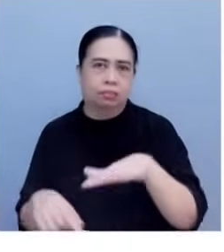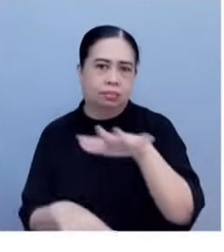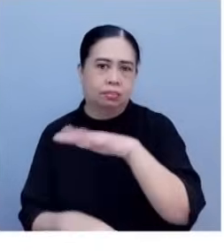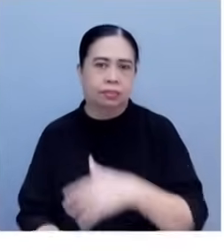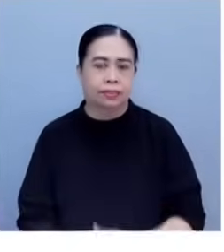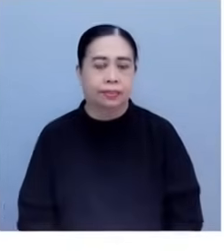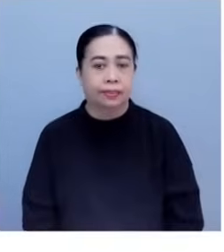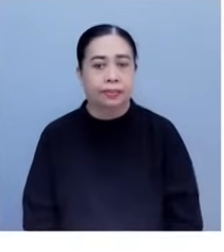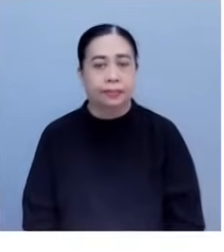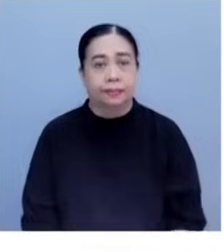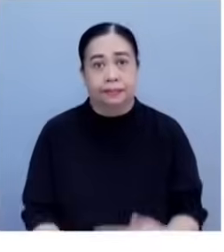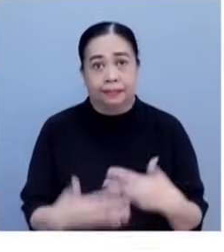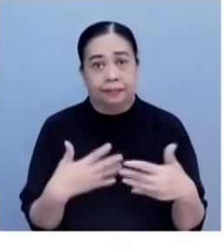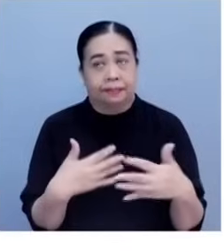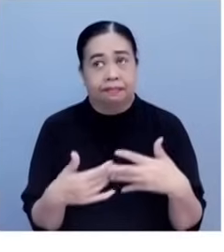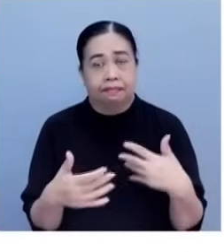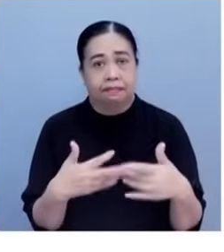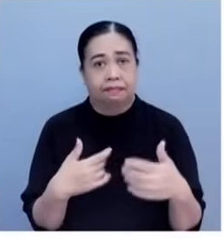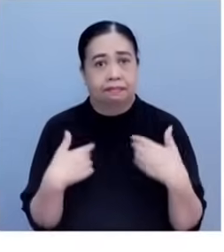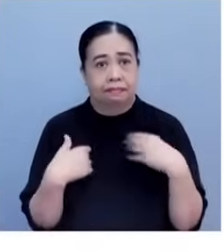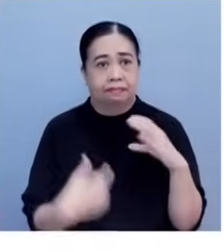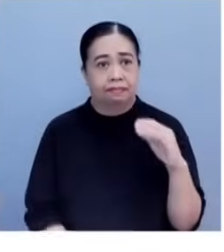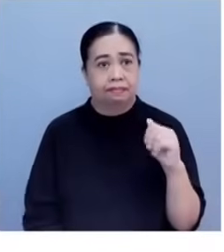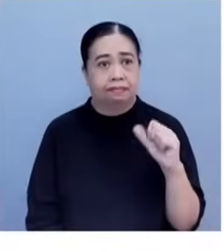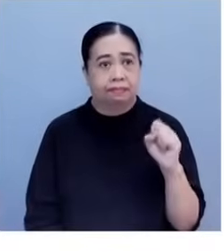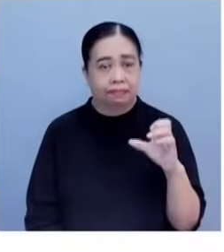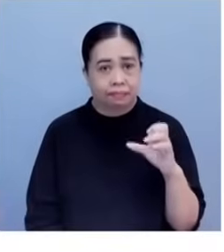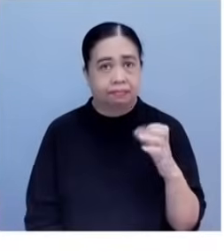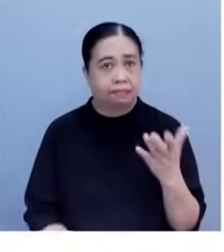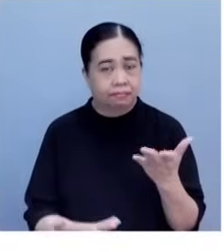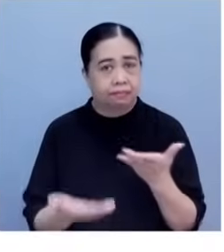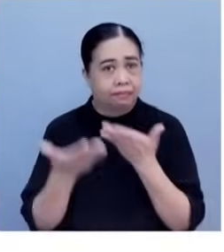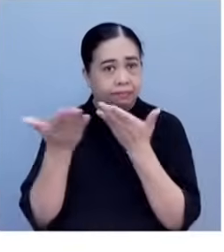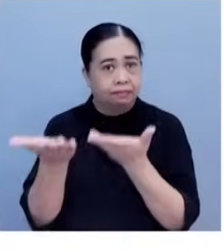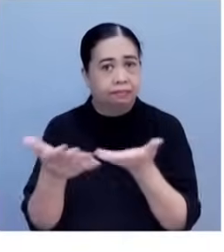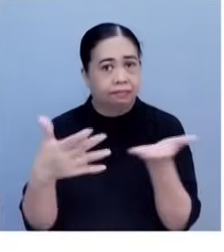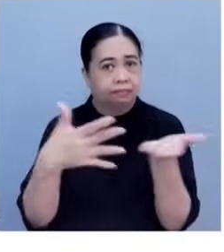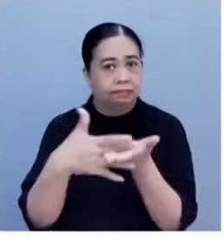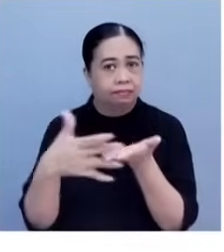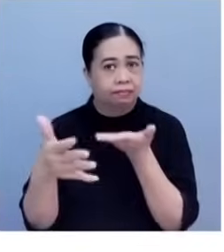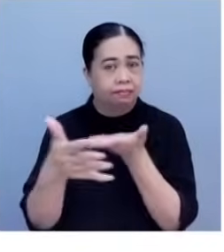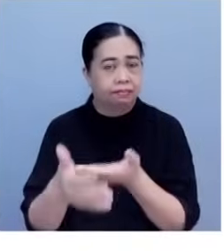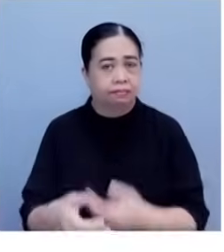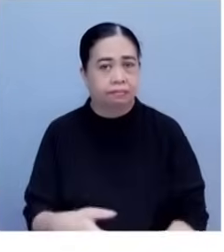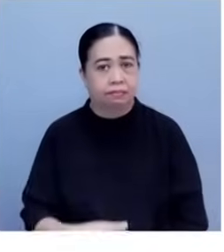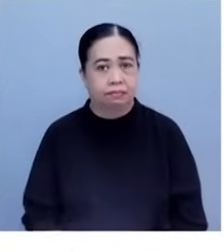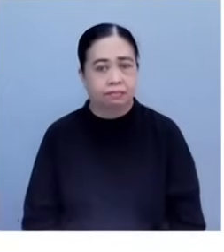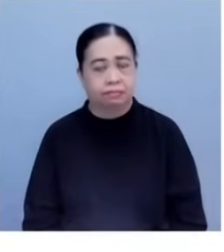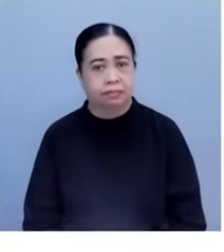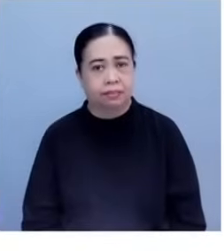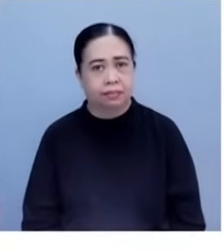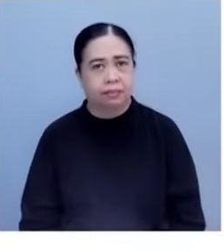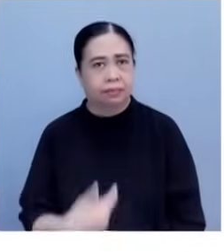Even so, there's now a case pending. A case has been filed against the former president.